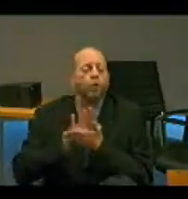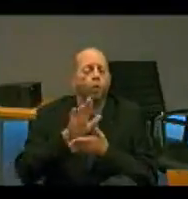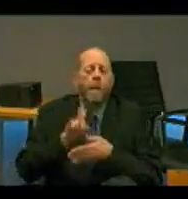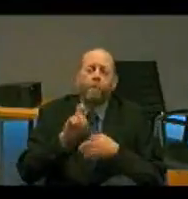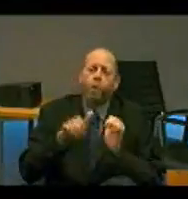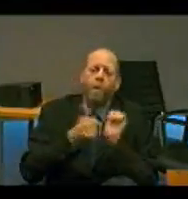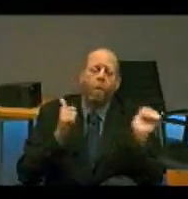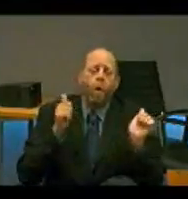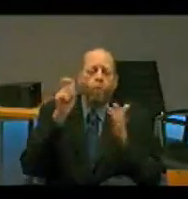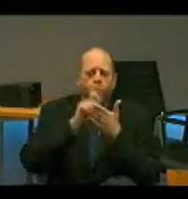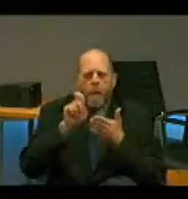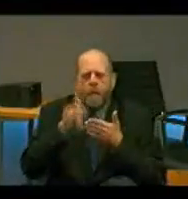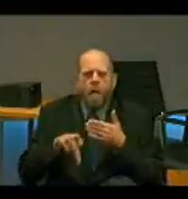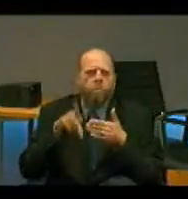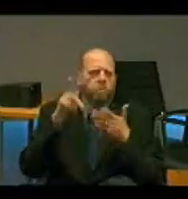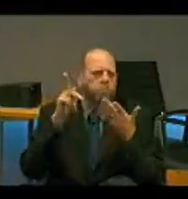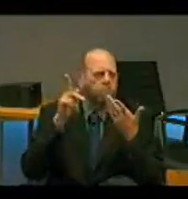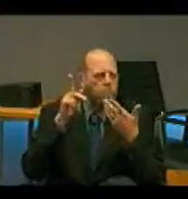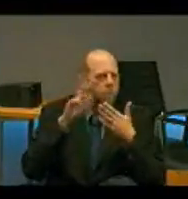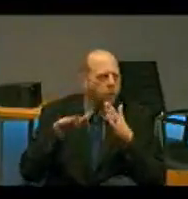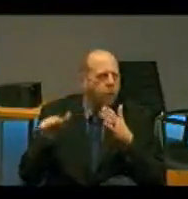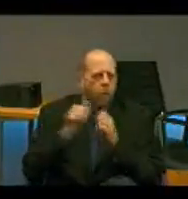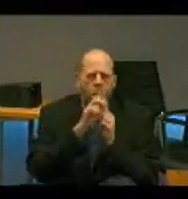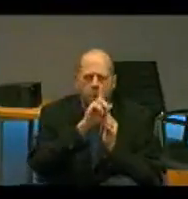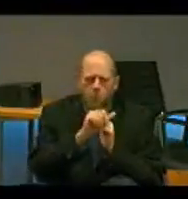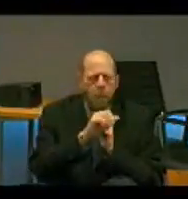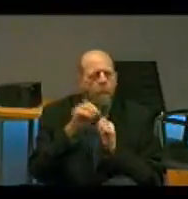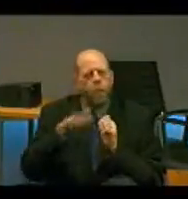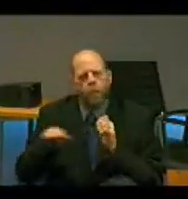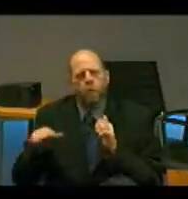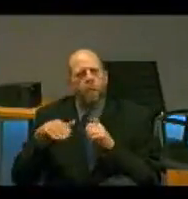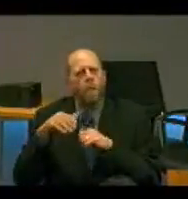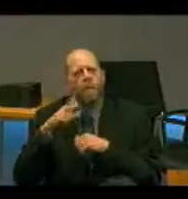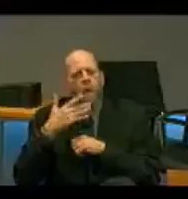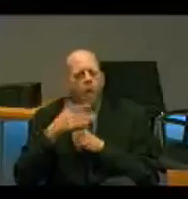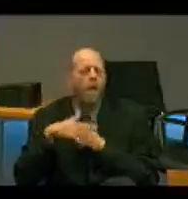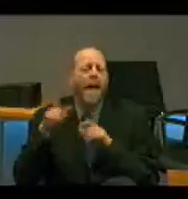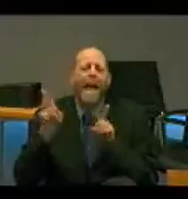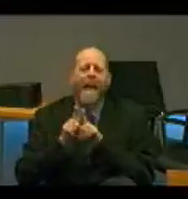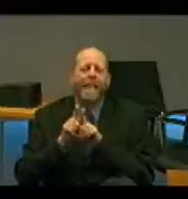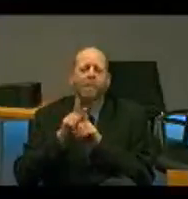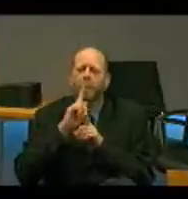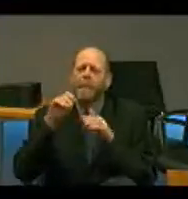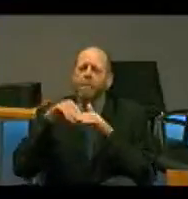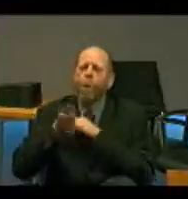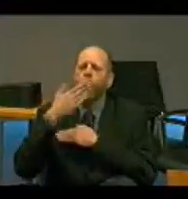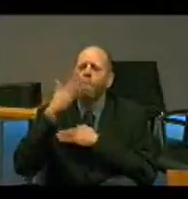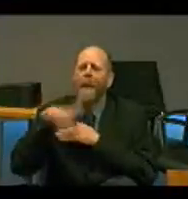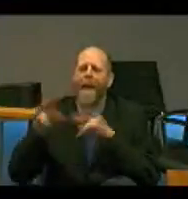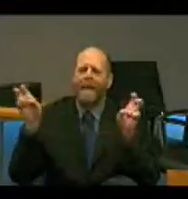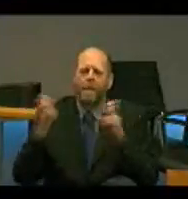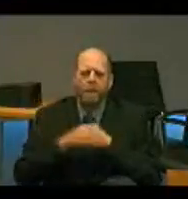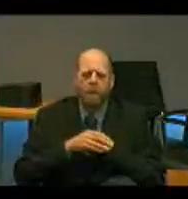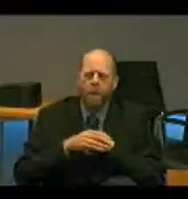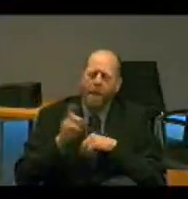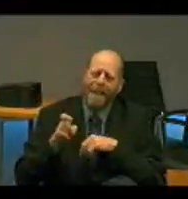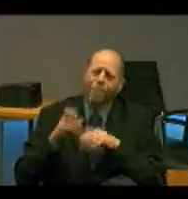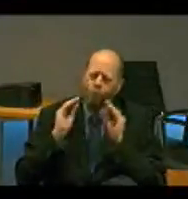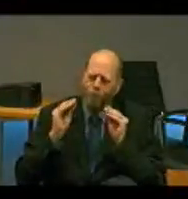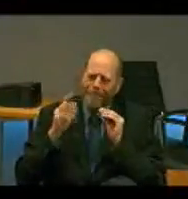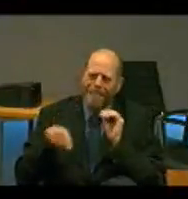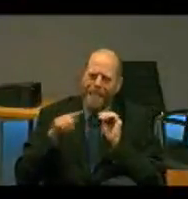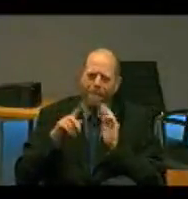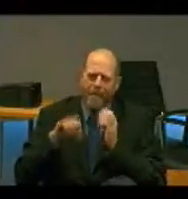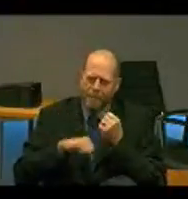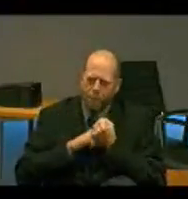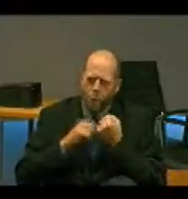to avoid writing off children with disabilities and children of color as being born bad, and have to teach them